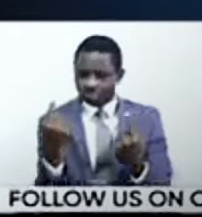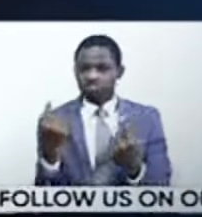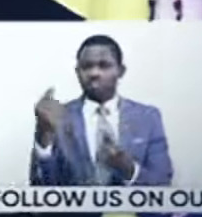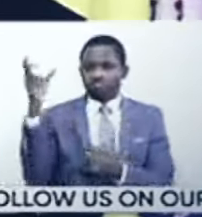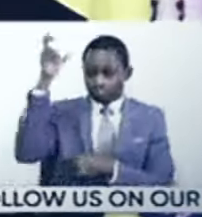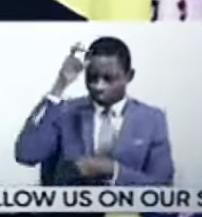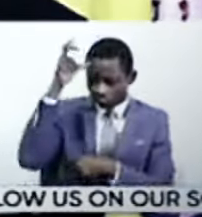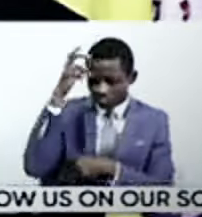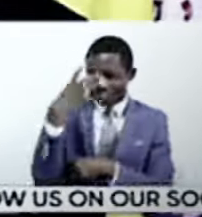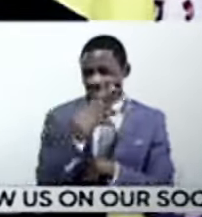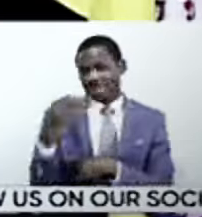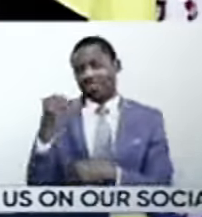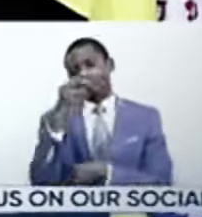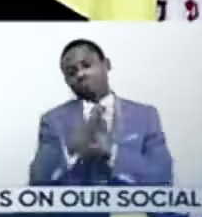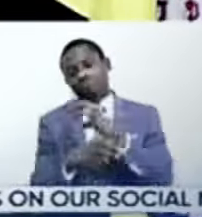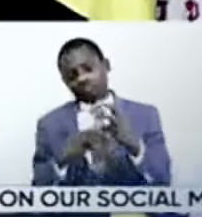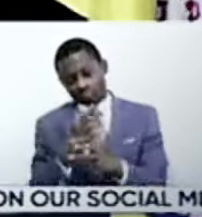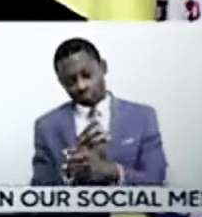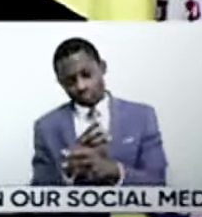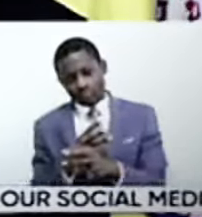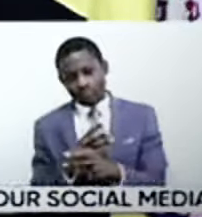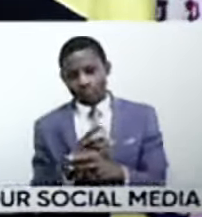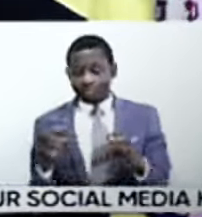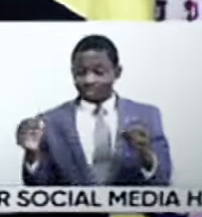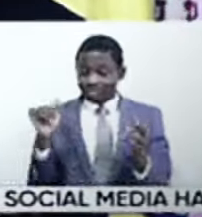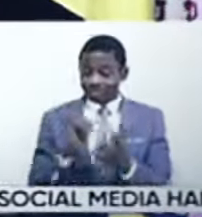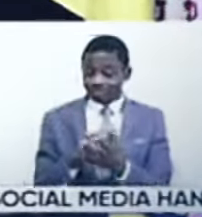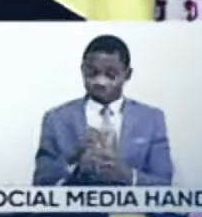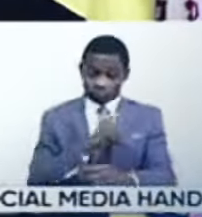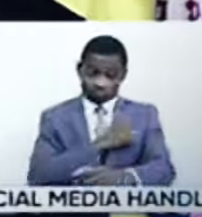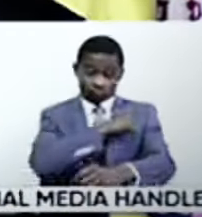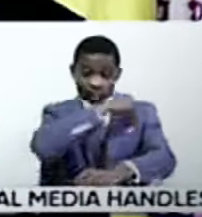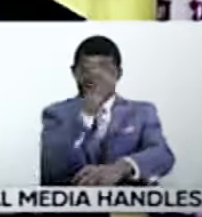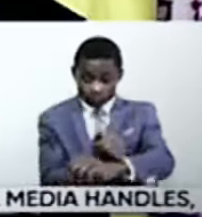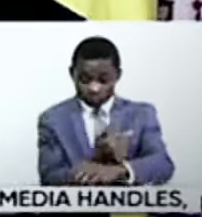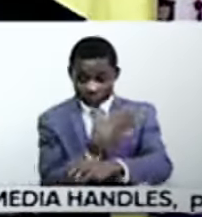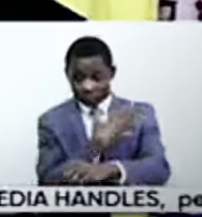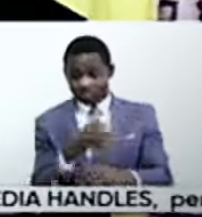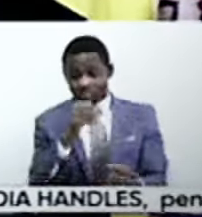We are talking about authority and power over sin.